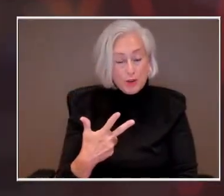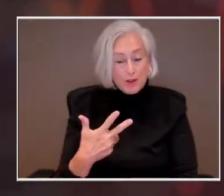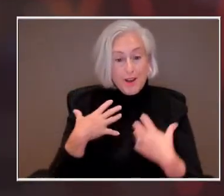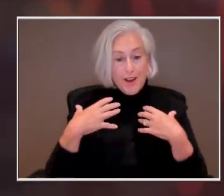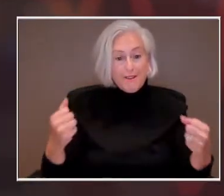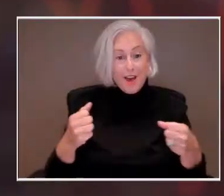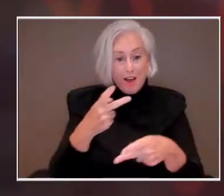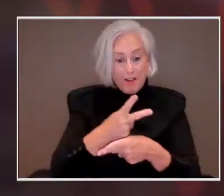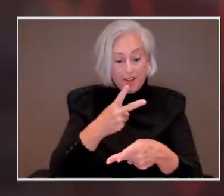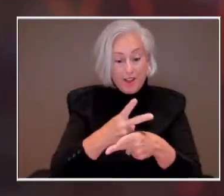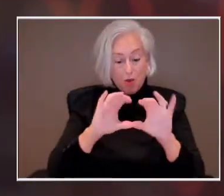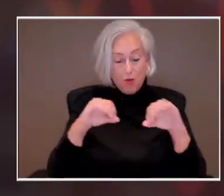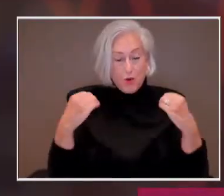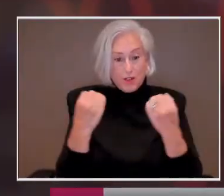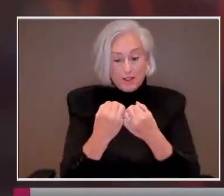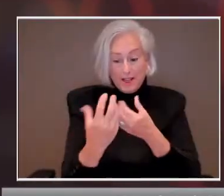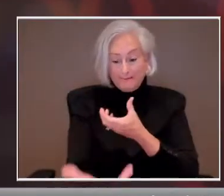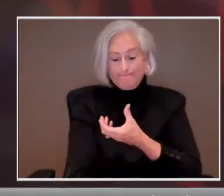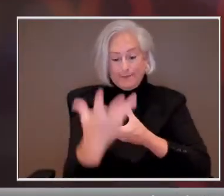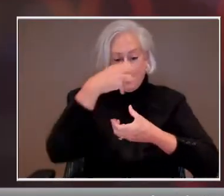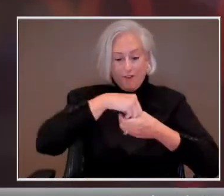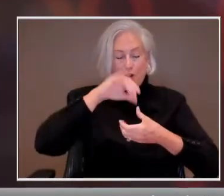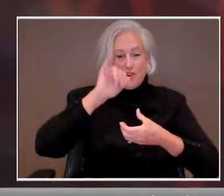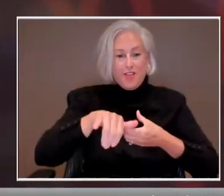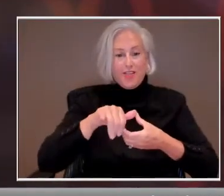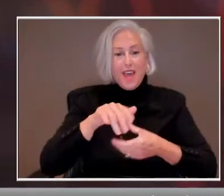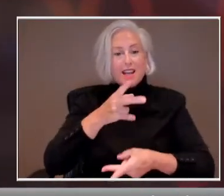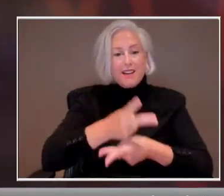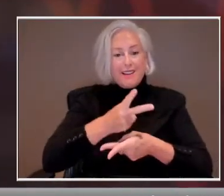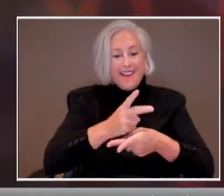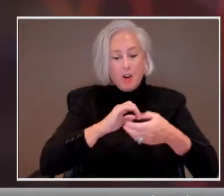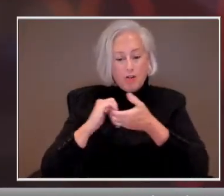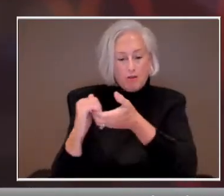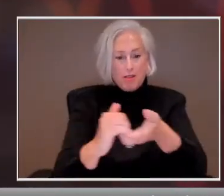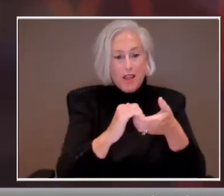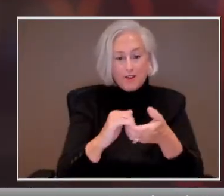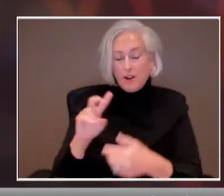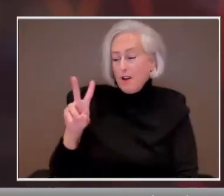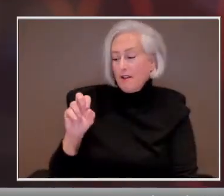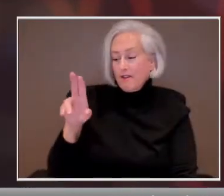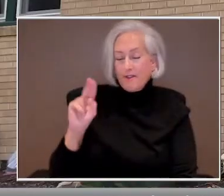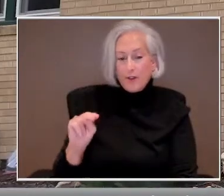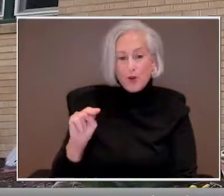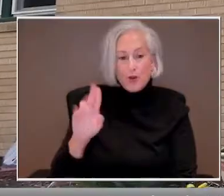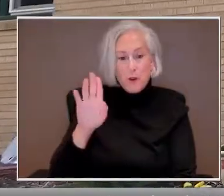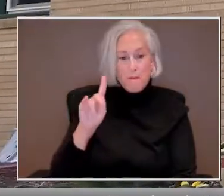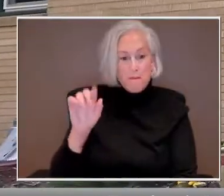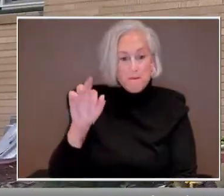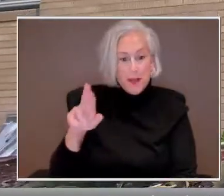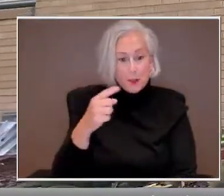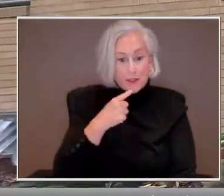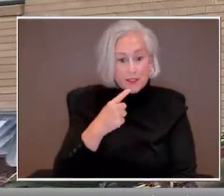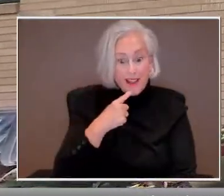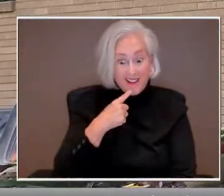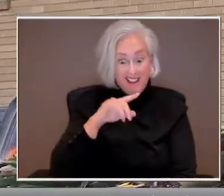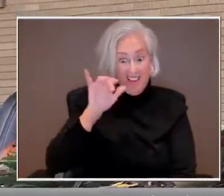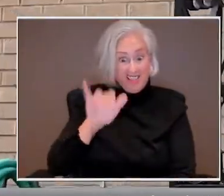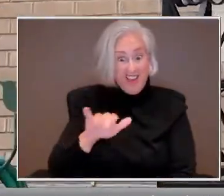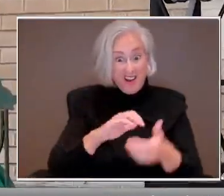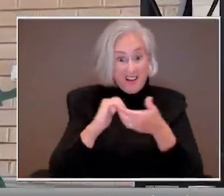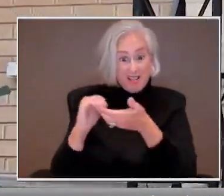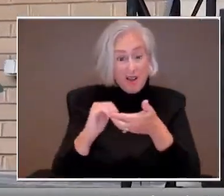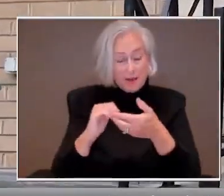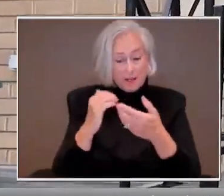are part of the CARE Collaborative. Vern Becker says it saved his life. Going outside. Since we're going